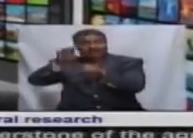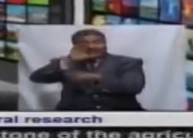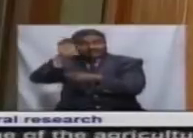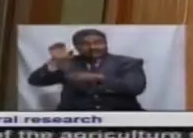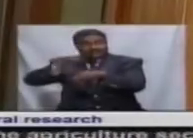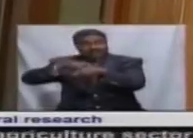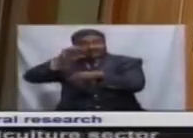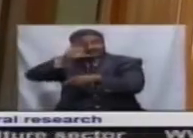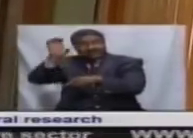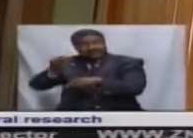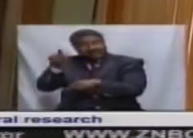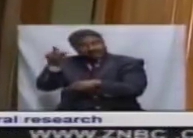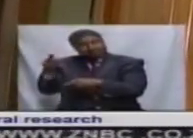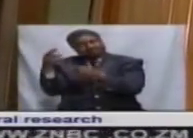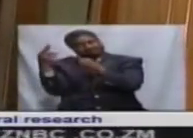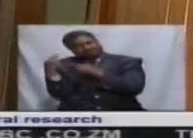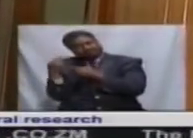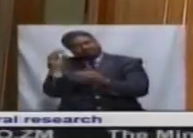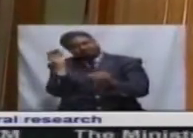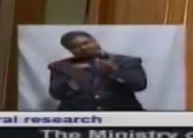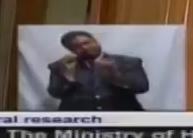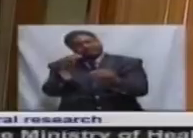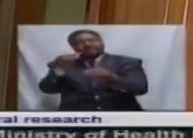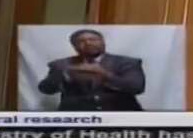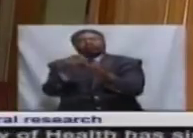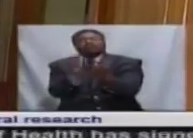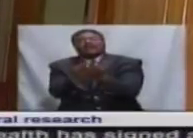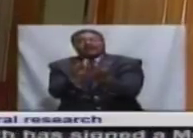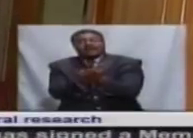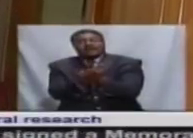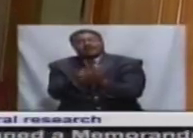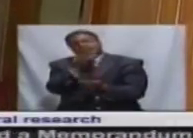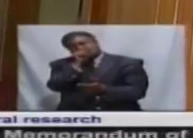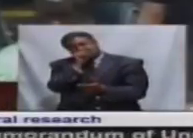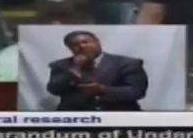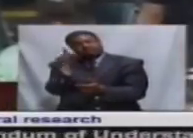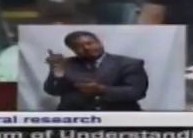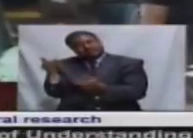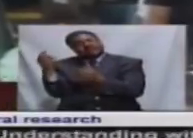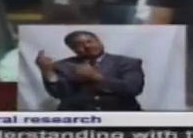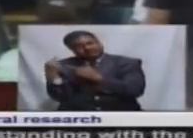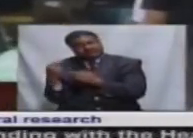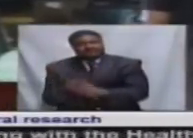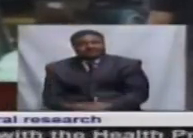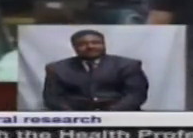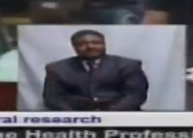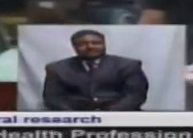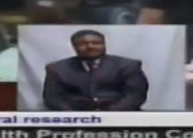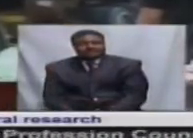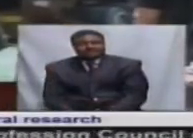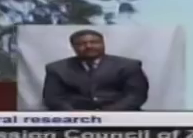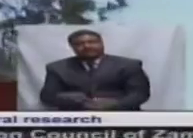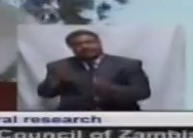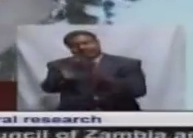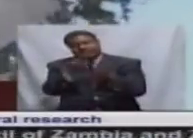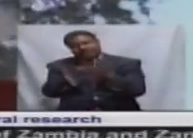Development Project. Mr. Kandeta said to support accelerated productivity in the wider agriculture sector, the government will in